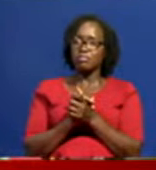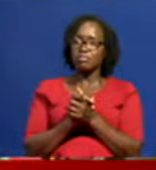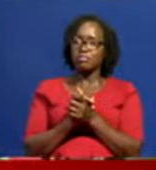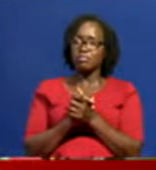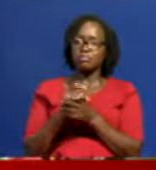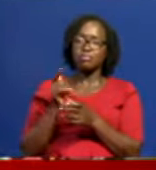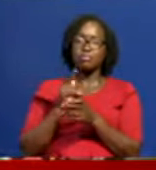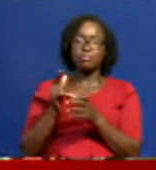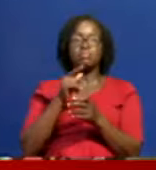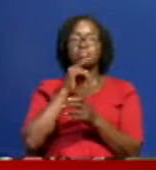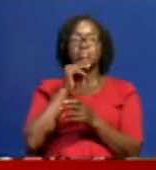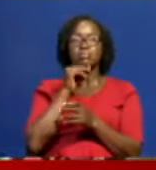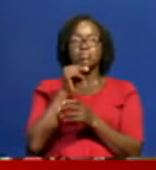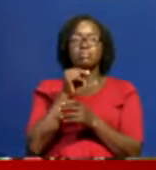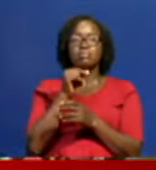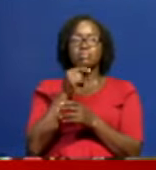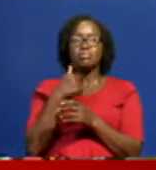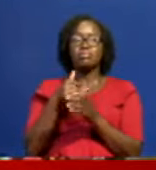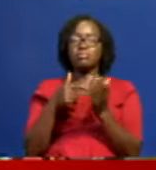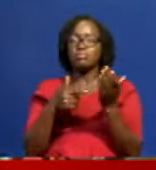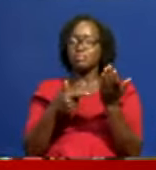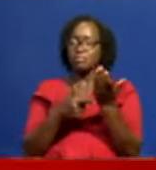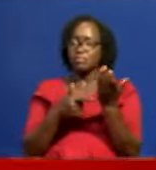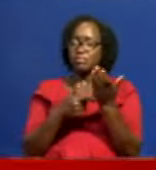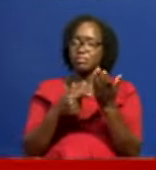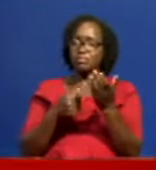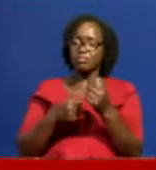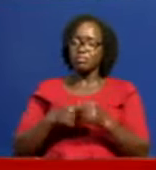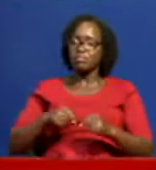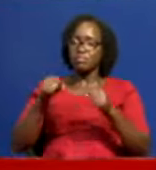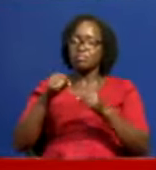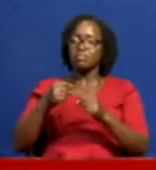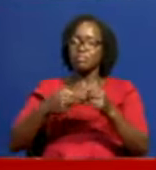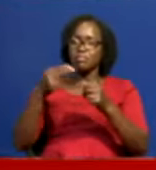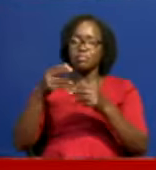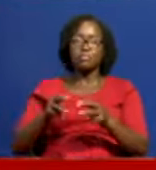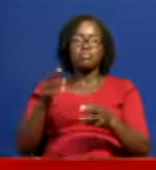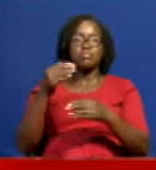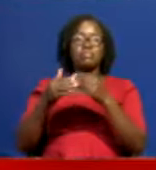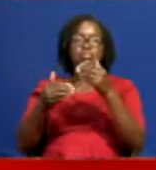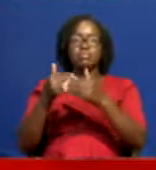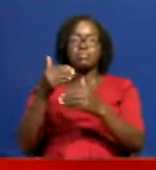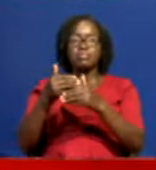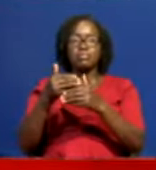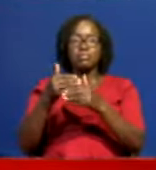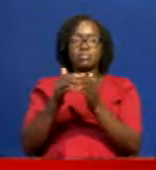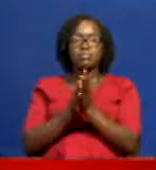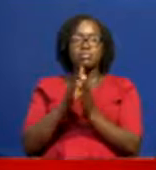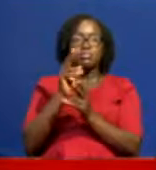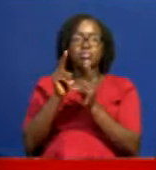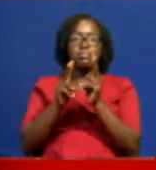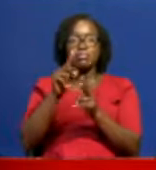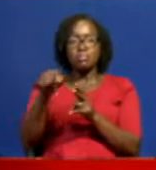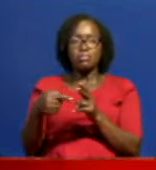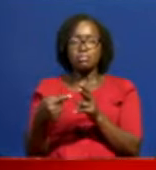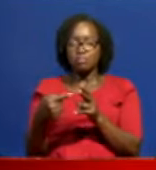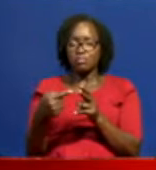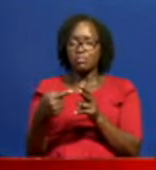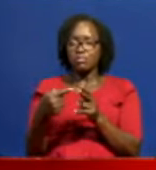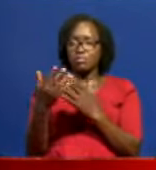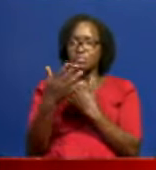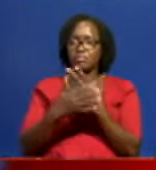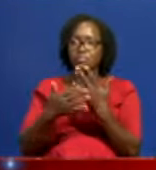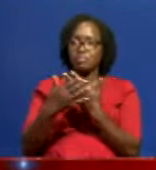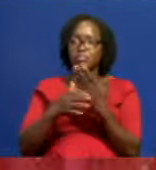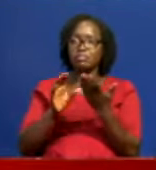Ladies and gentlemen, our digital superhighway infrastructure with 22,000 computers